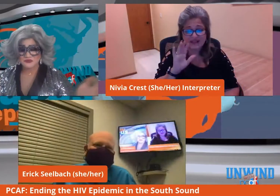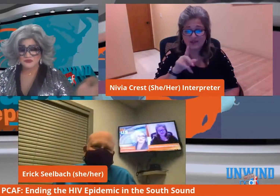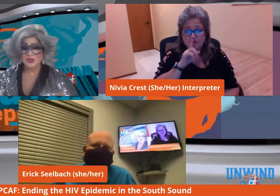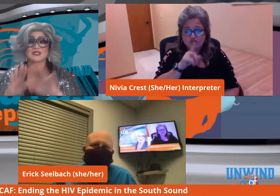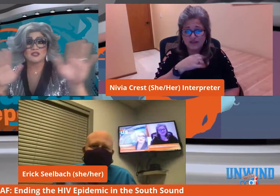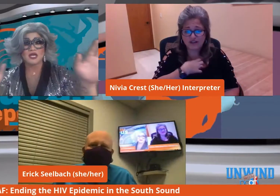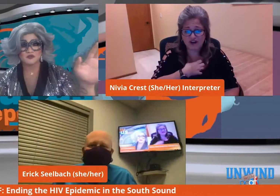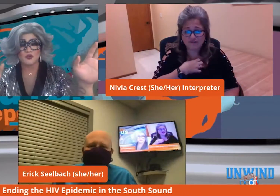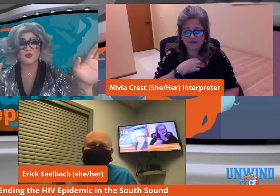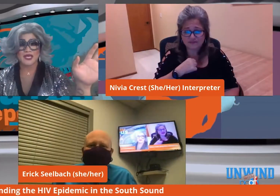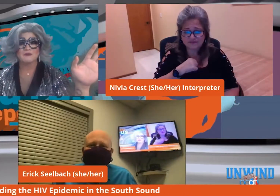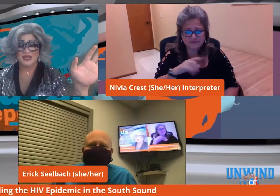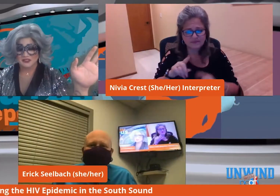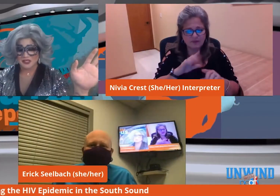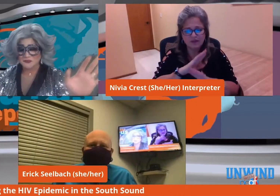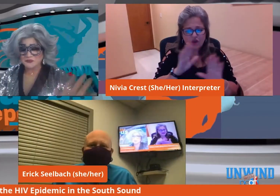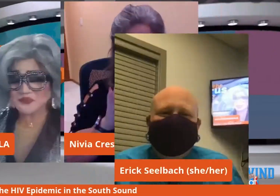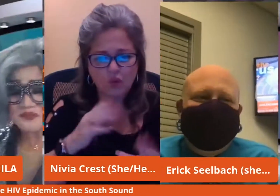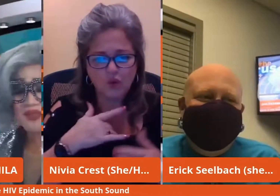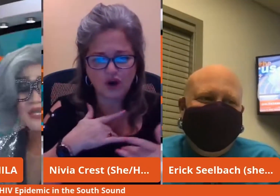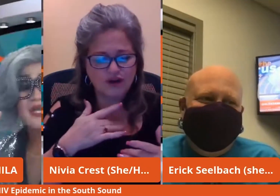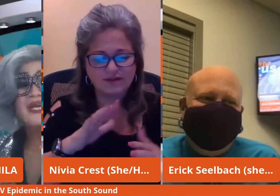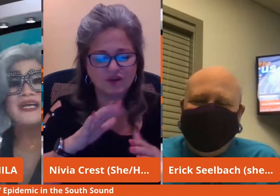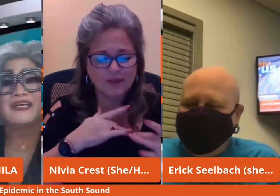But don't worry, I'm vaccinated.